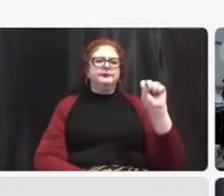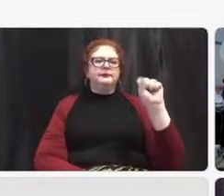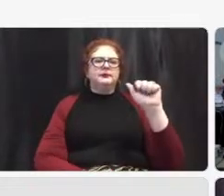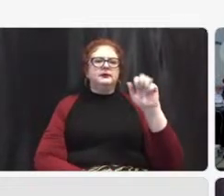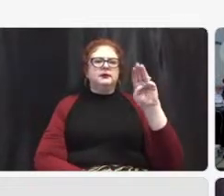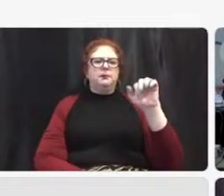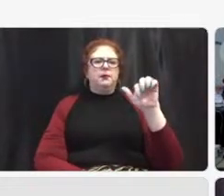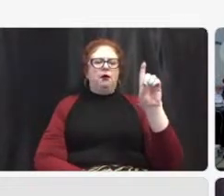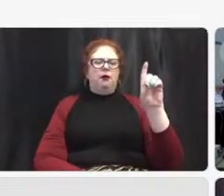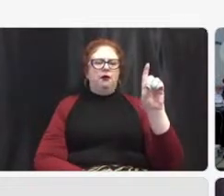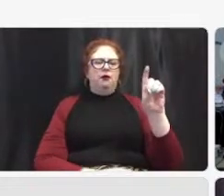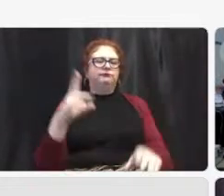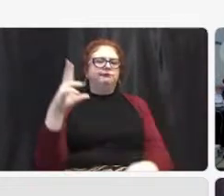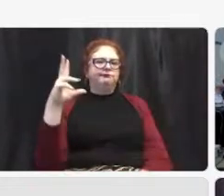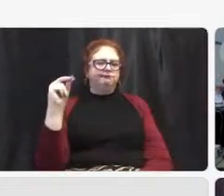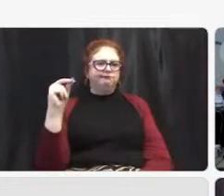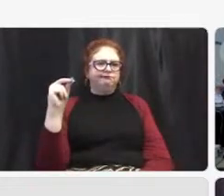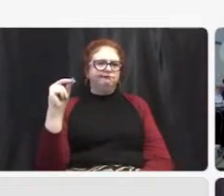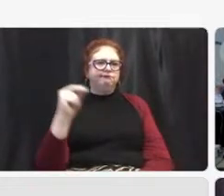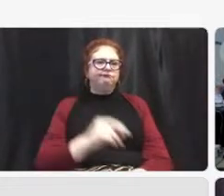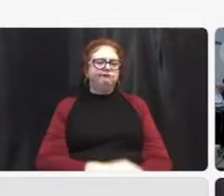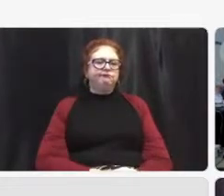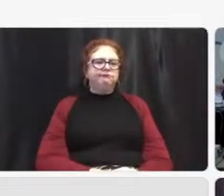Samad? No.